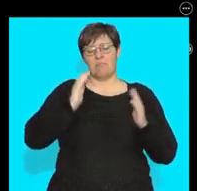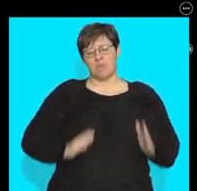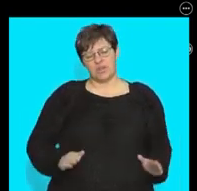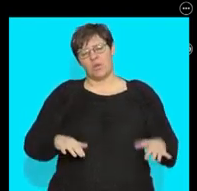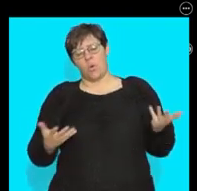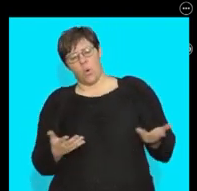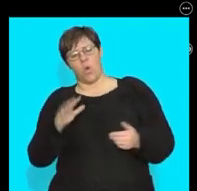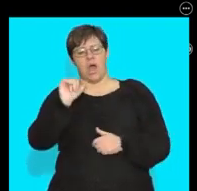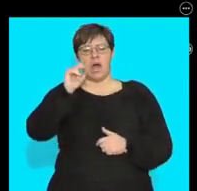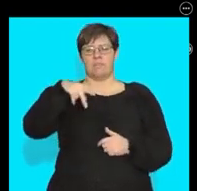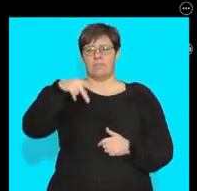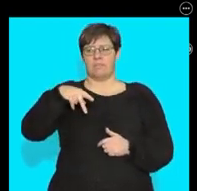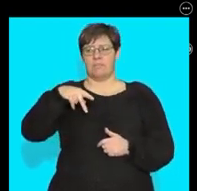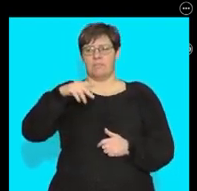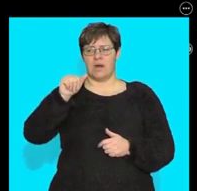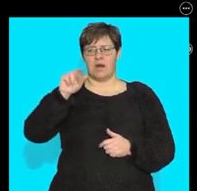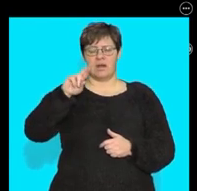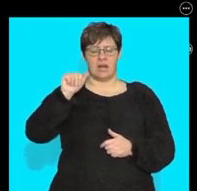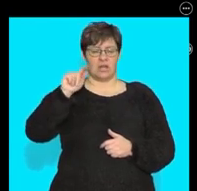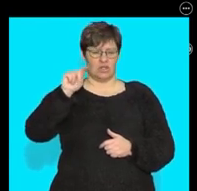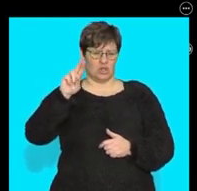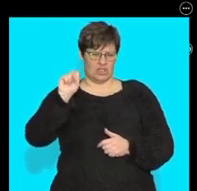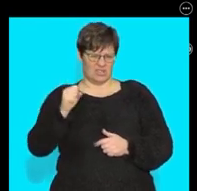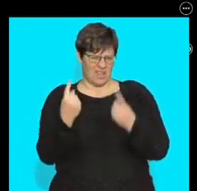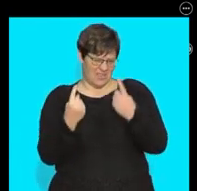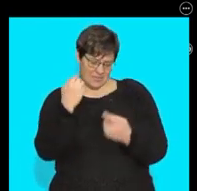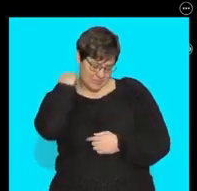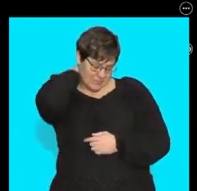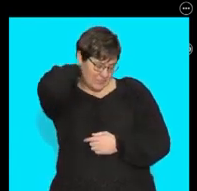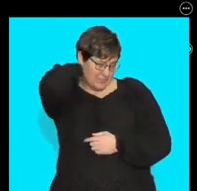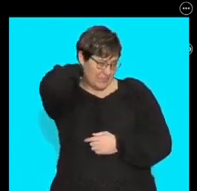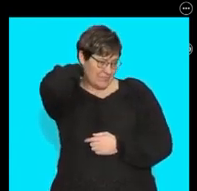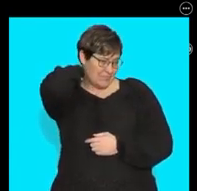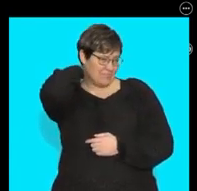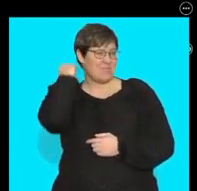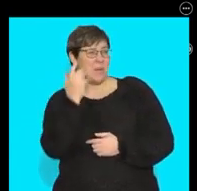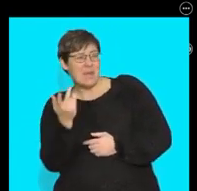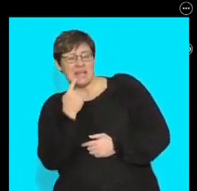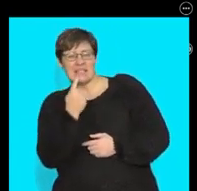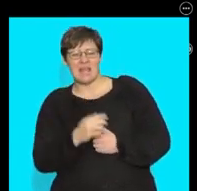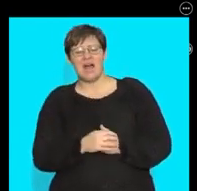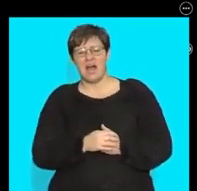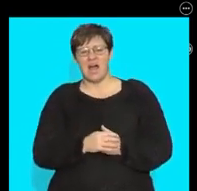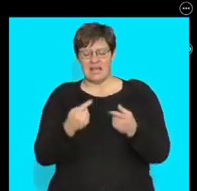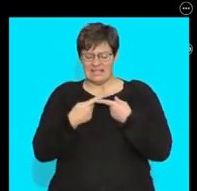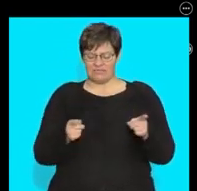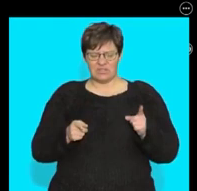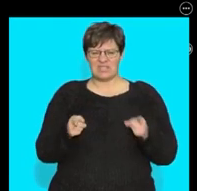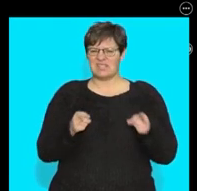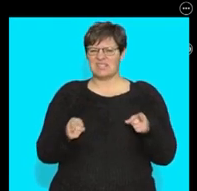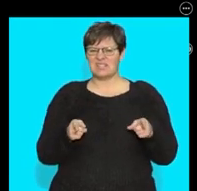use either. Now, very often, a lot of my students say, ma'am, we can't tell the